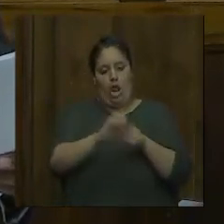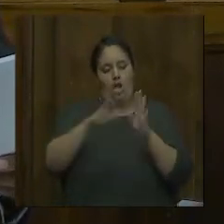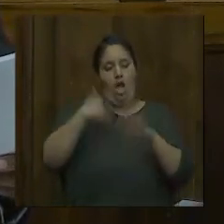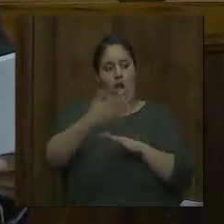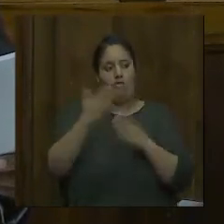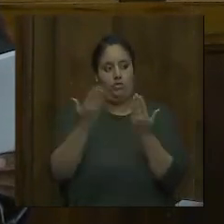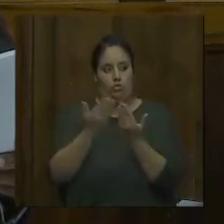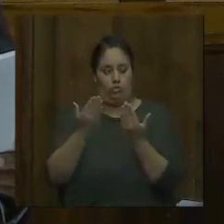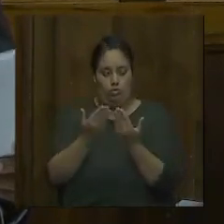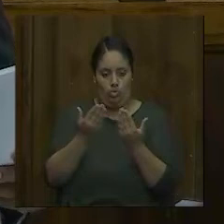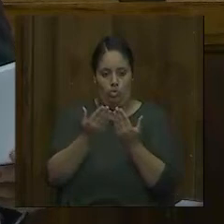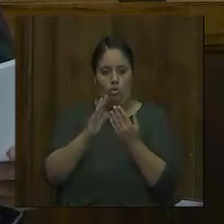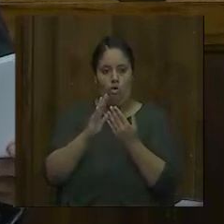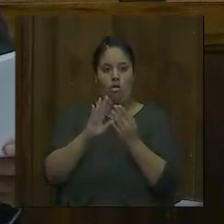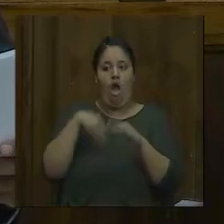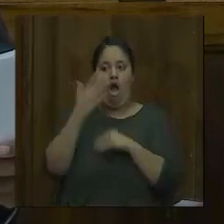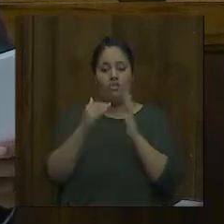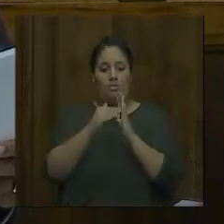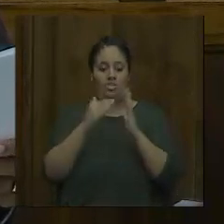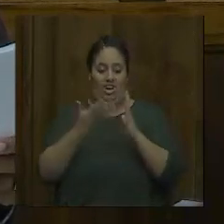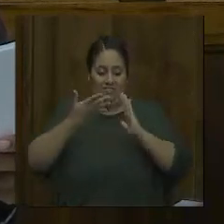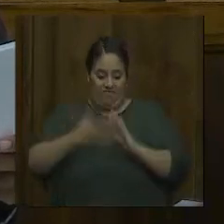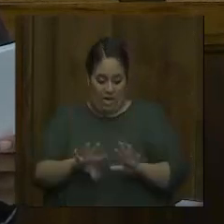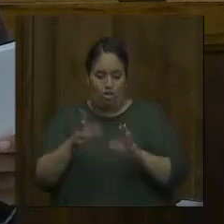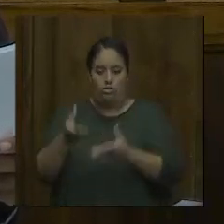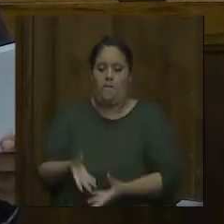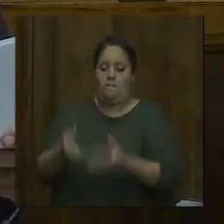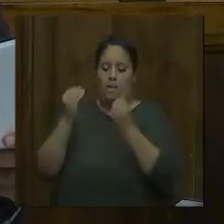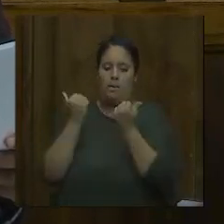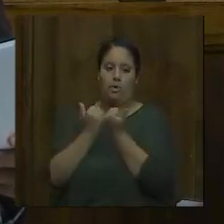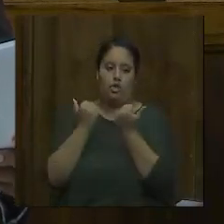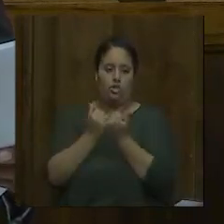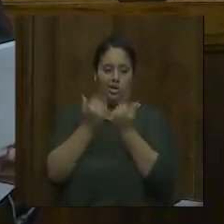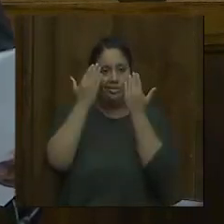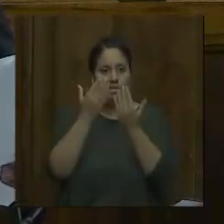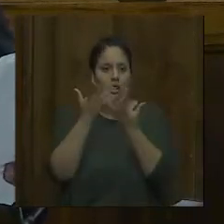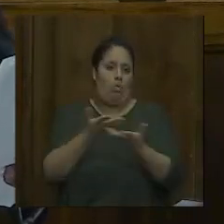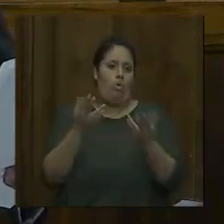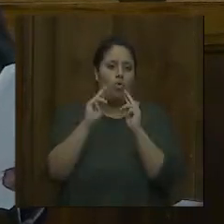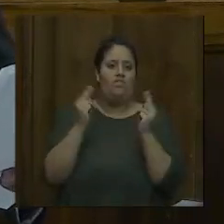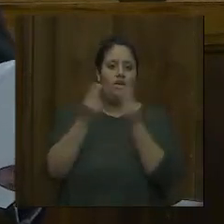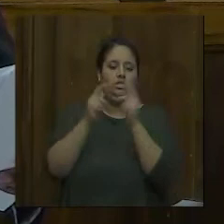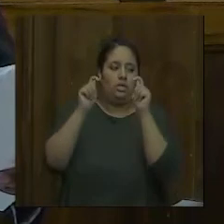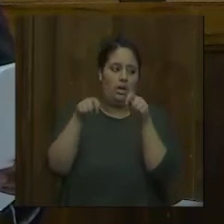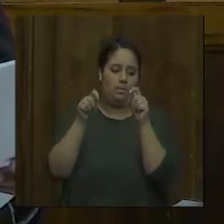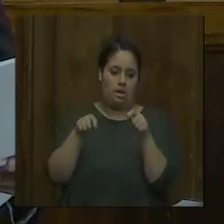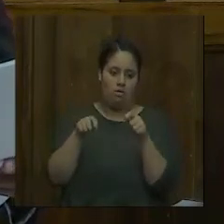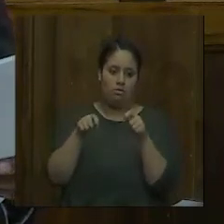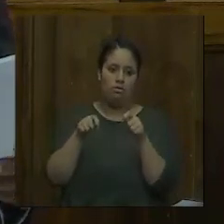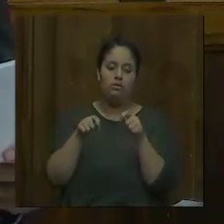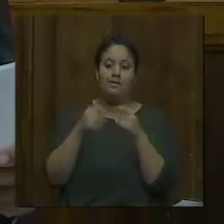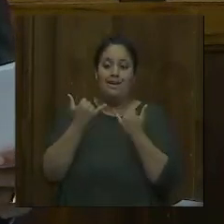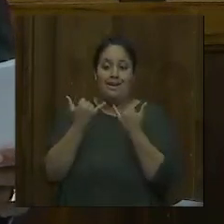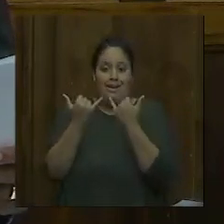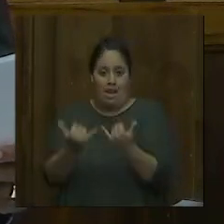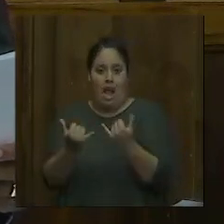school. After matriculating, he received a bursary to study at the University of Cape Town. He